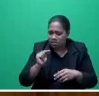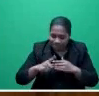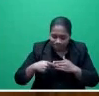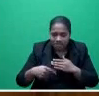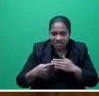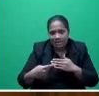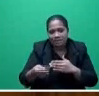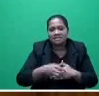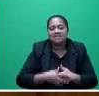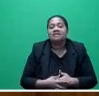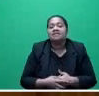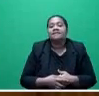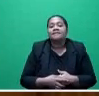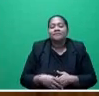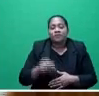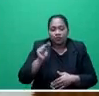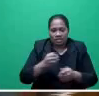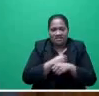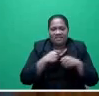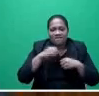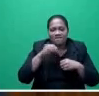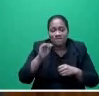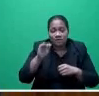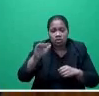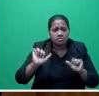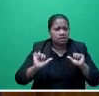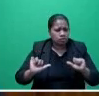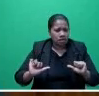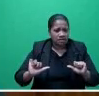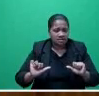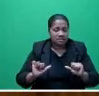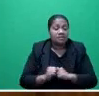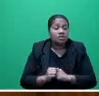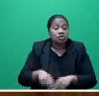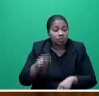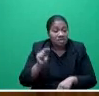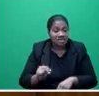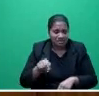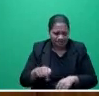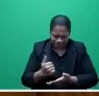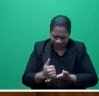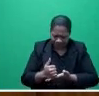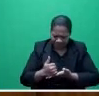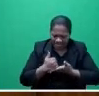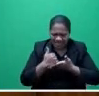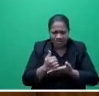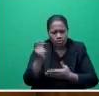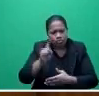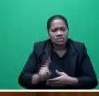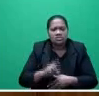sustainability. We need our future to be protected. We need this assistance today to